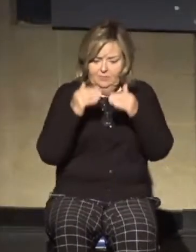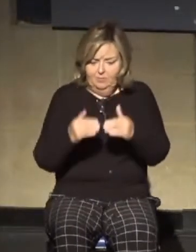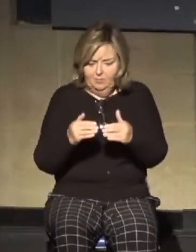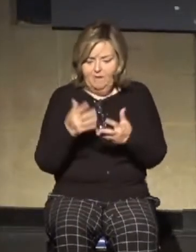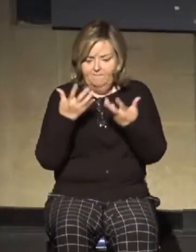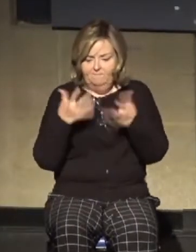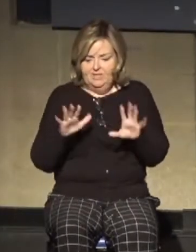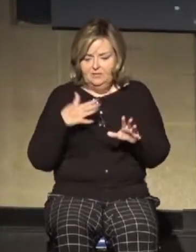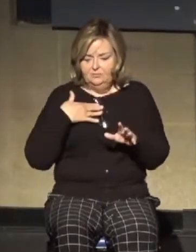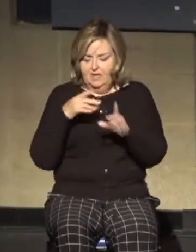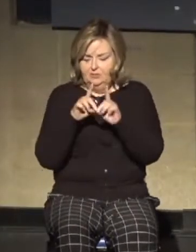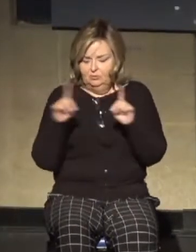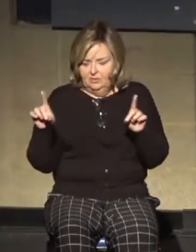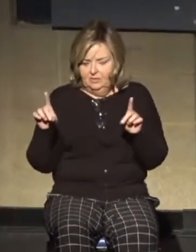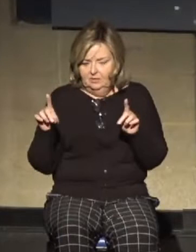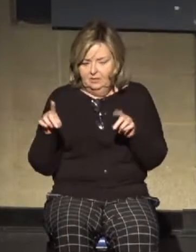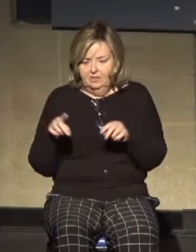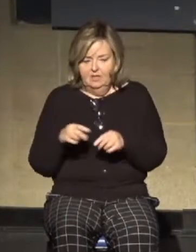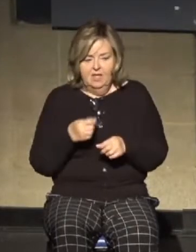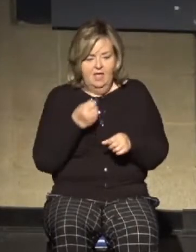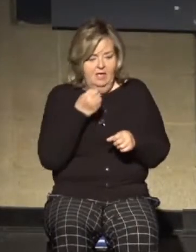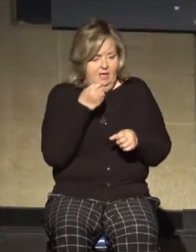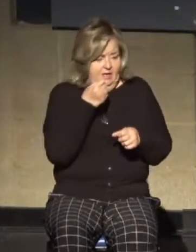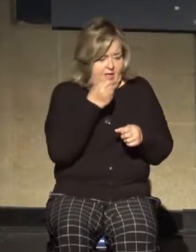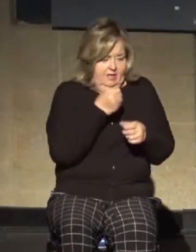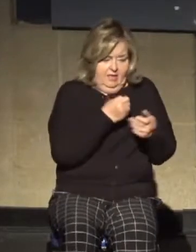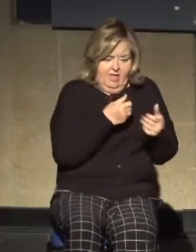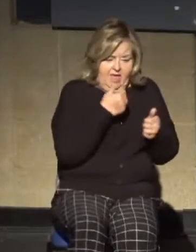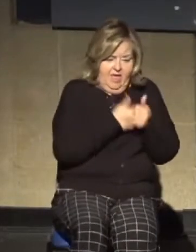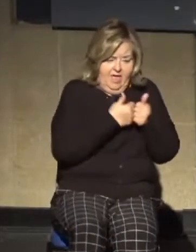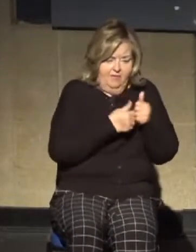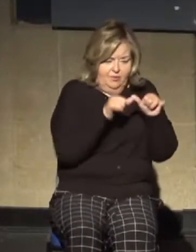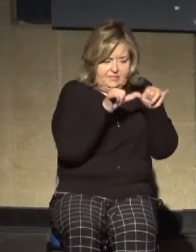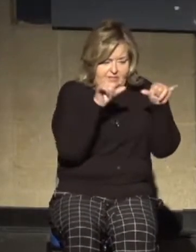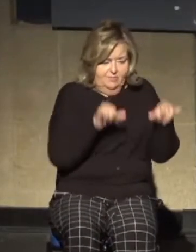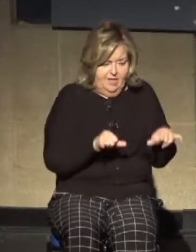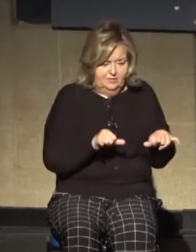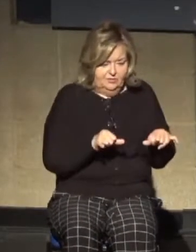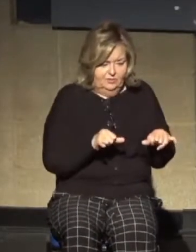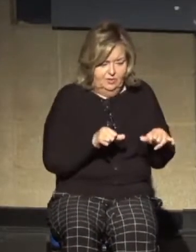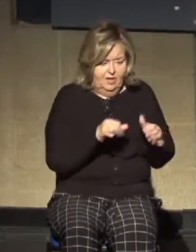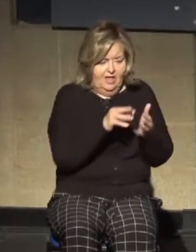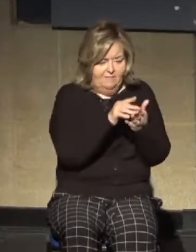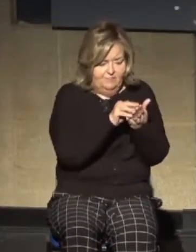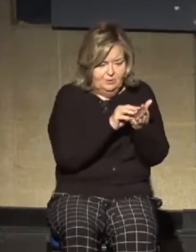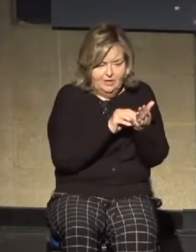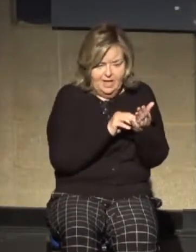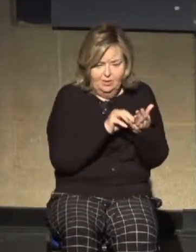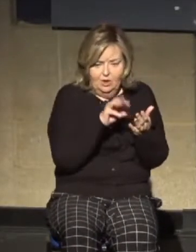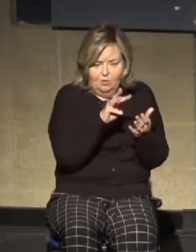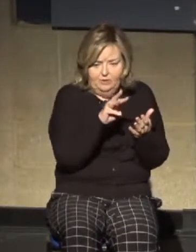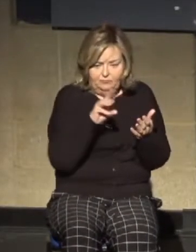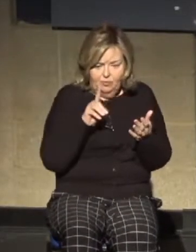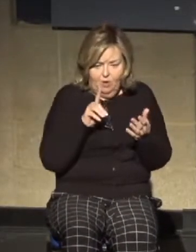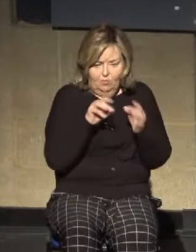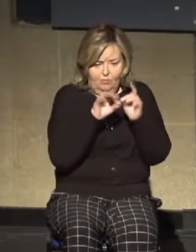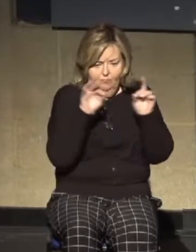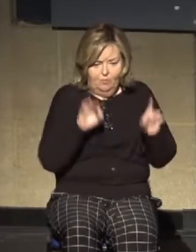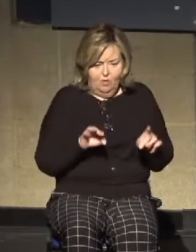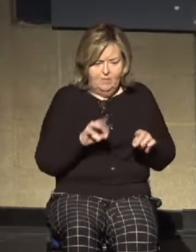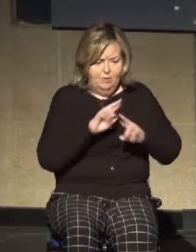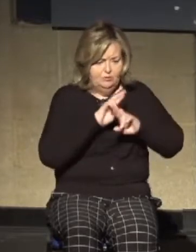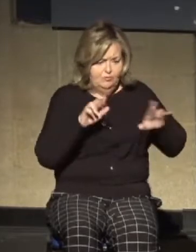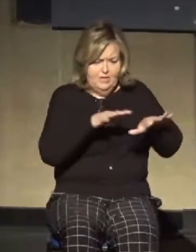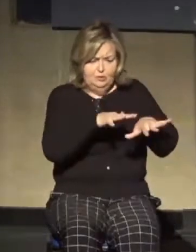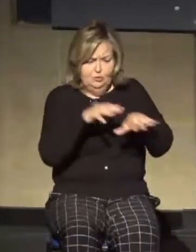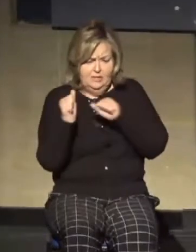degree. Every semester for the first year, I found myself filling out a withdrawal form. I was ready to walk away from